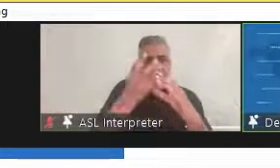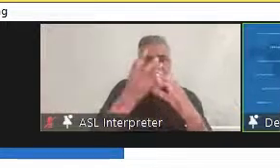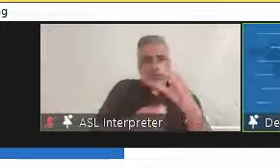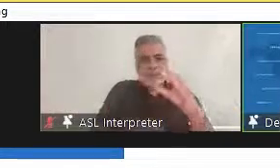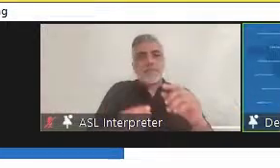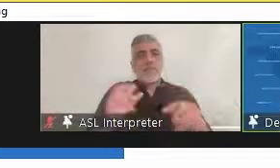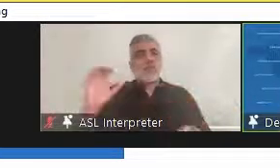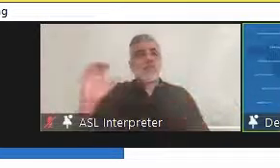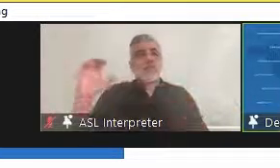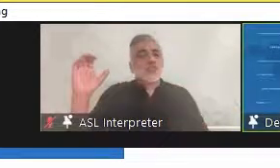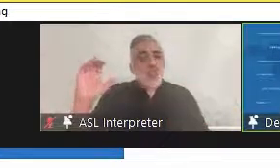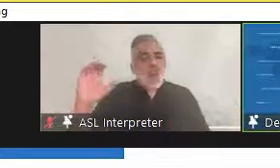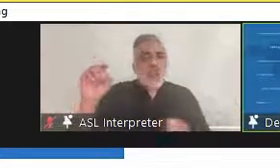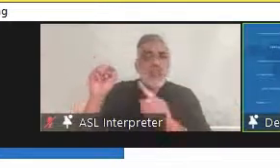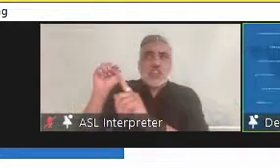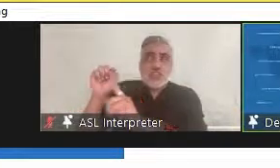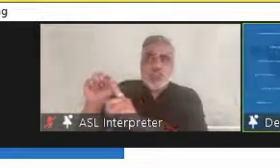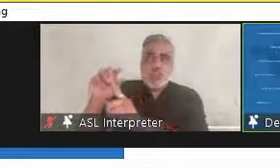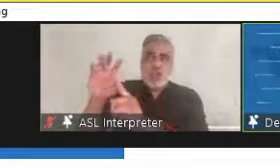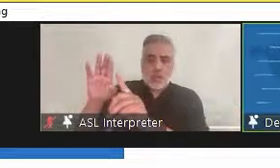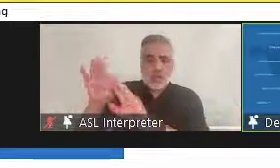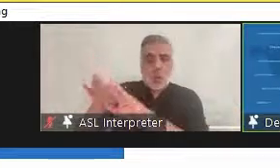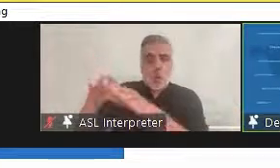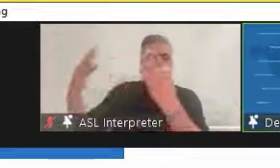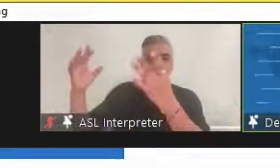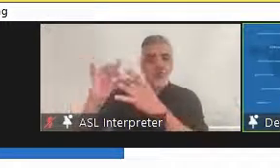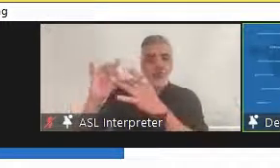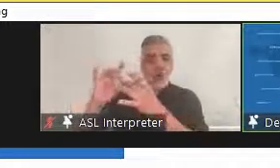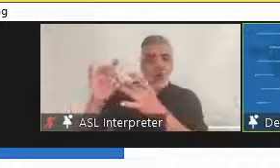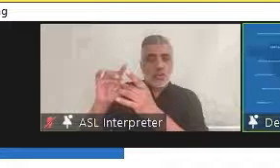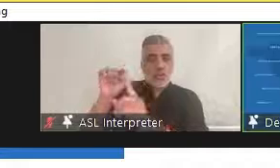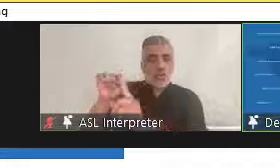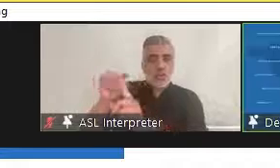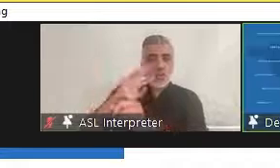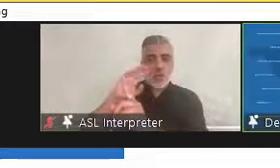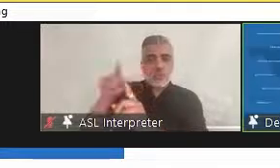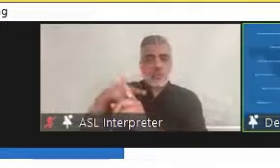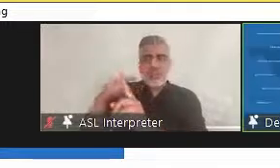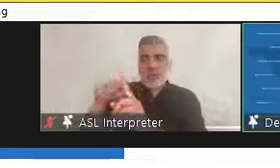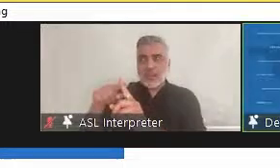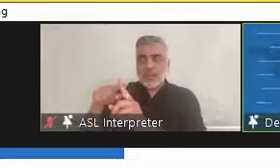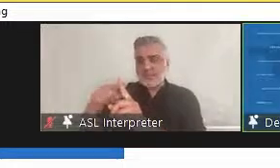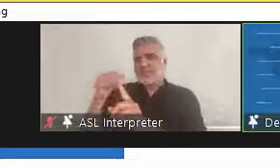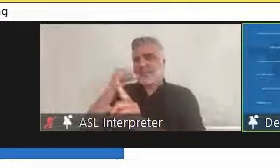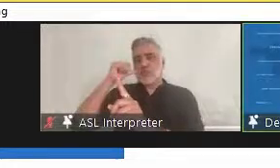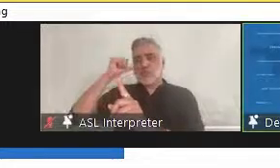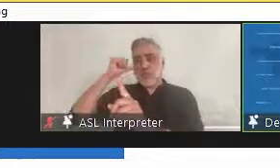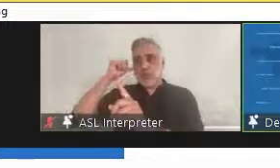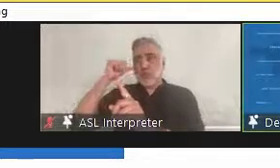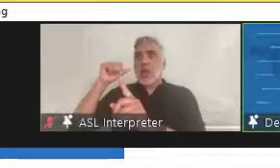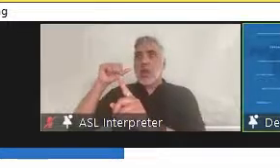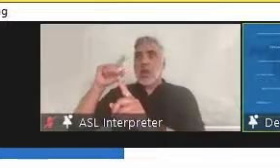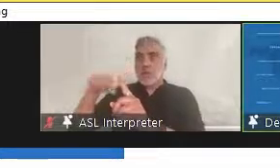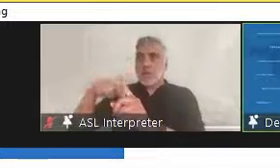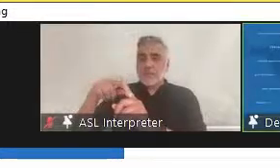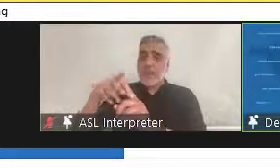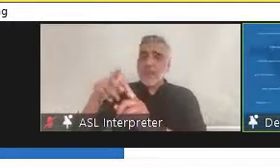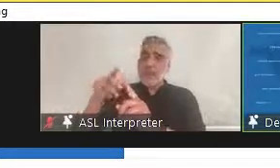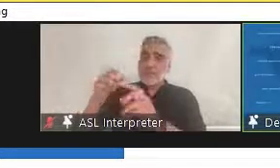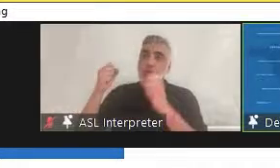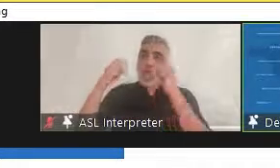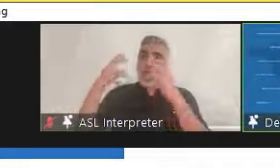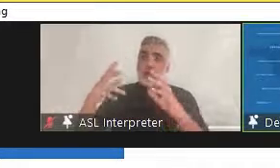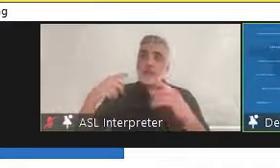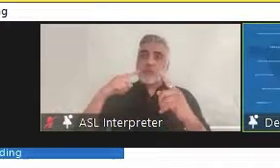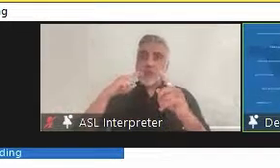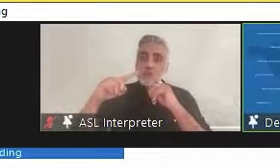Charlotte talked about the opening remarks and opening session of COSP 15 yesterday. And there was a lot of